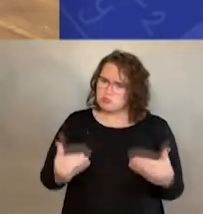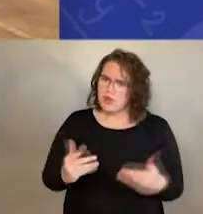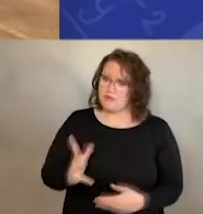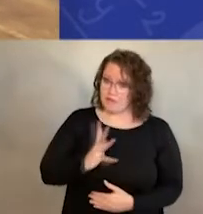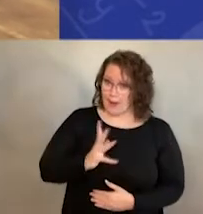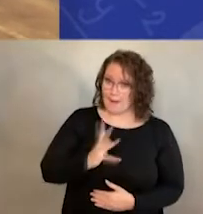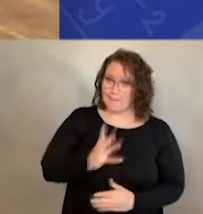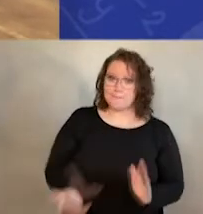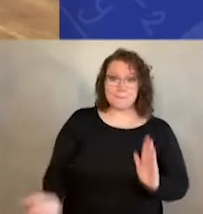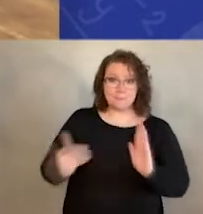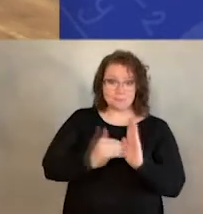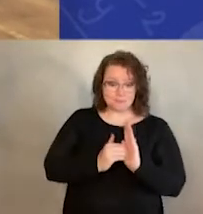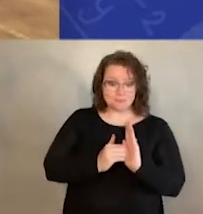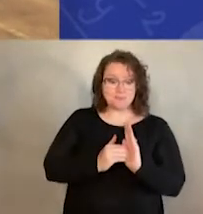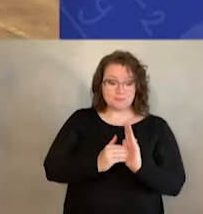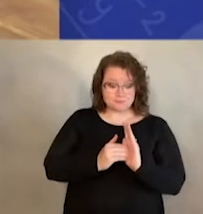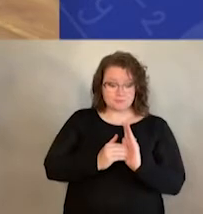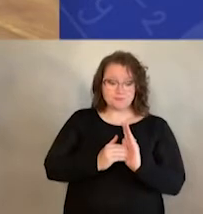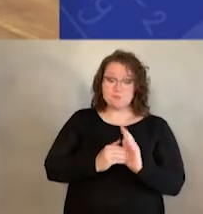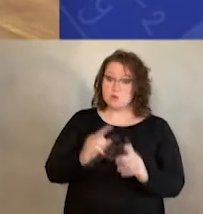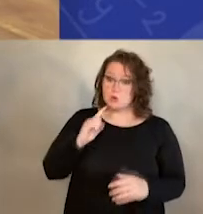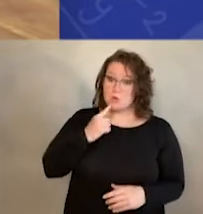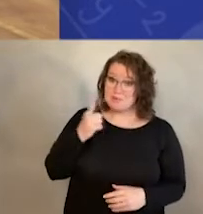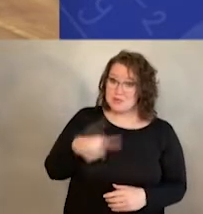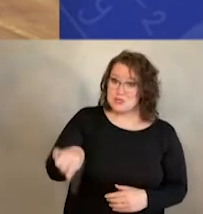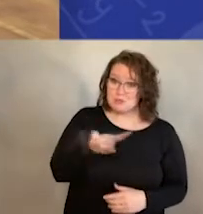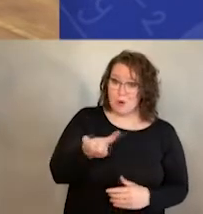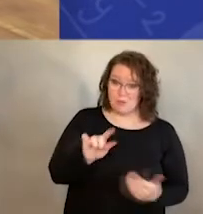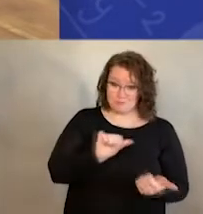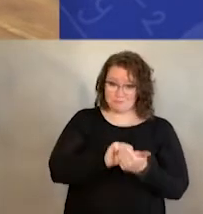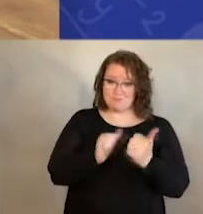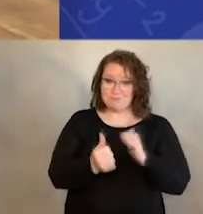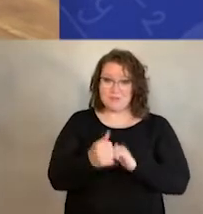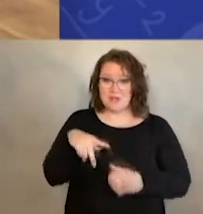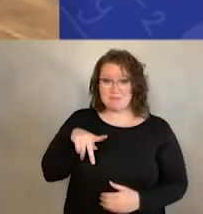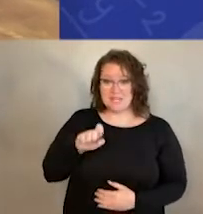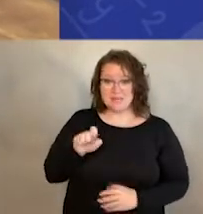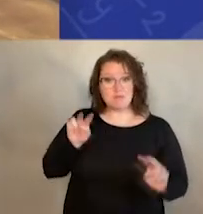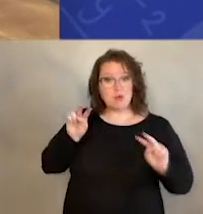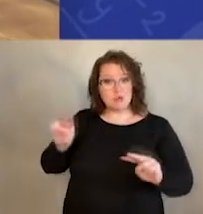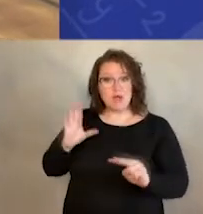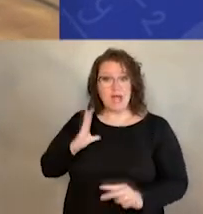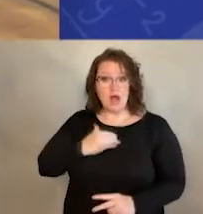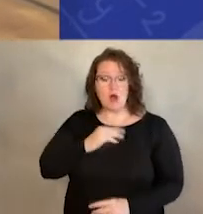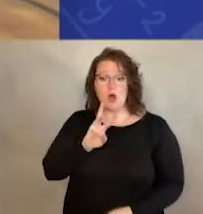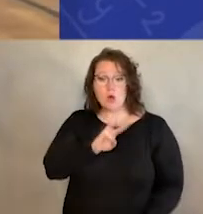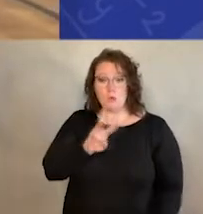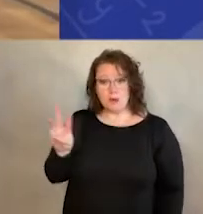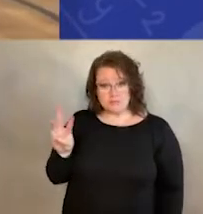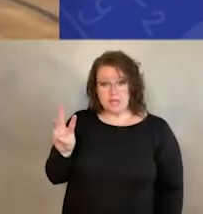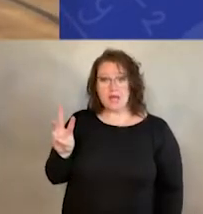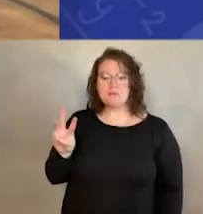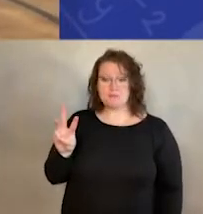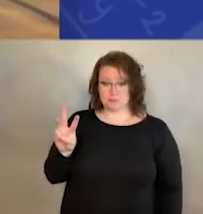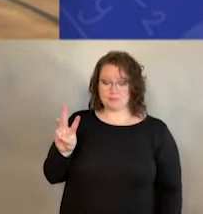that. Again, we're Pitt County Schools Adaptive Physical Education. Please check out our website,